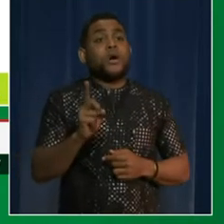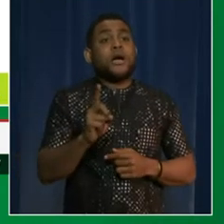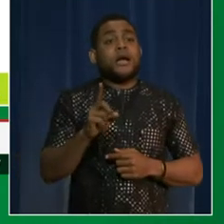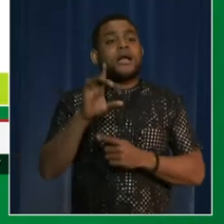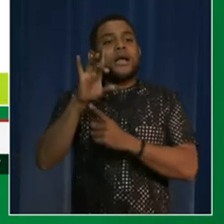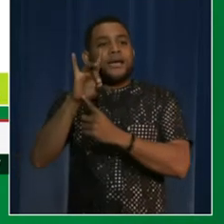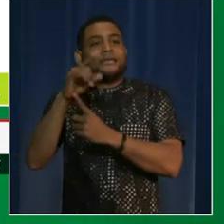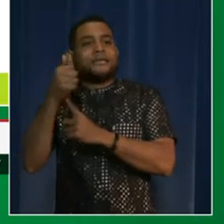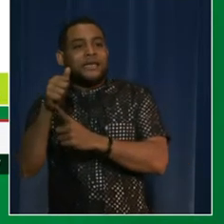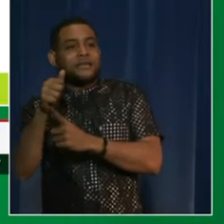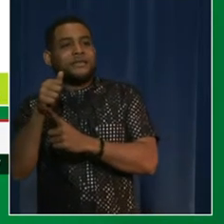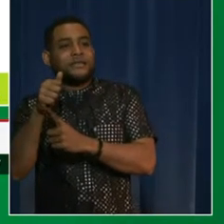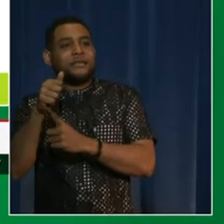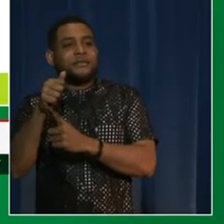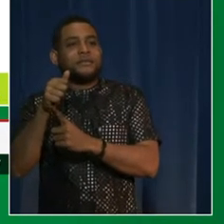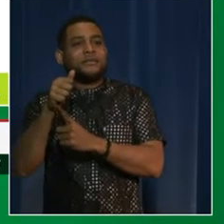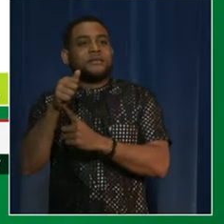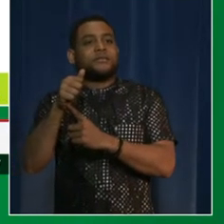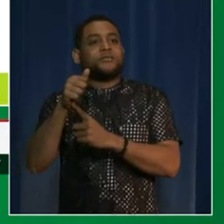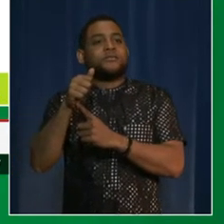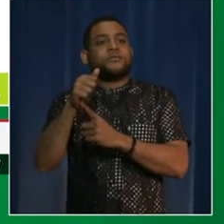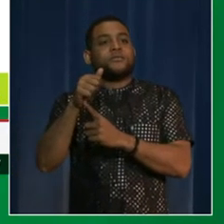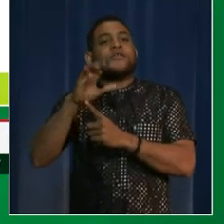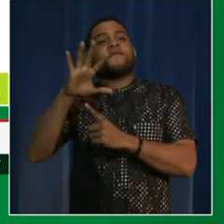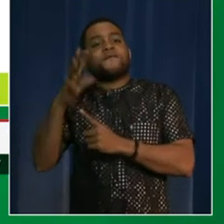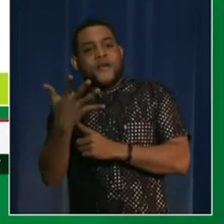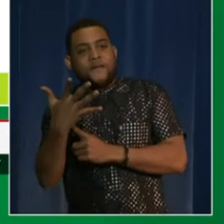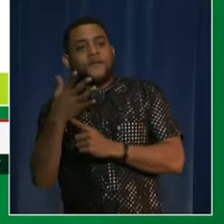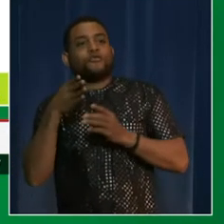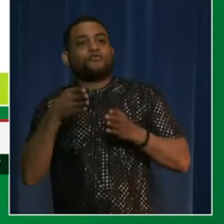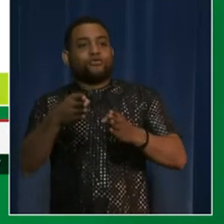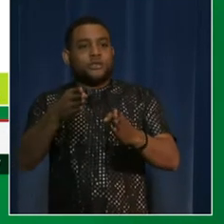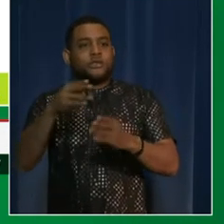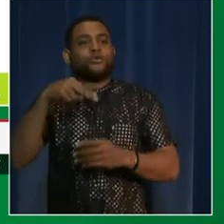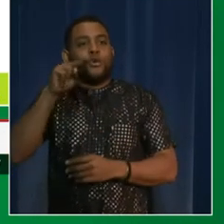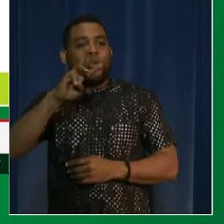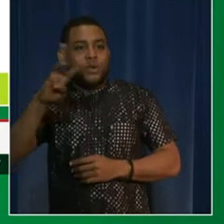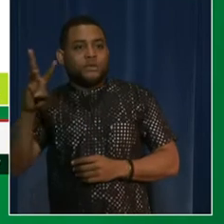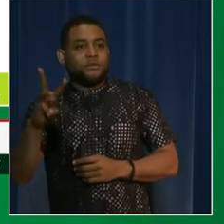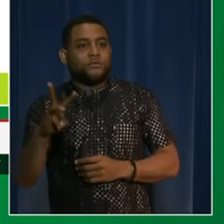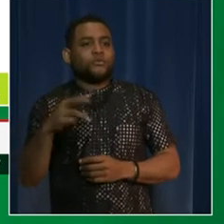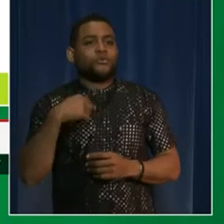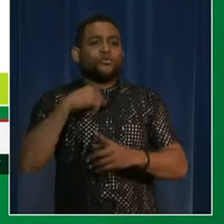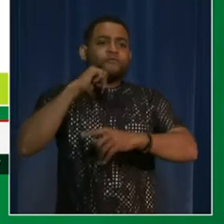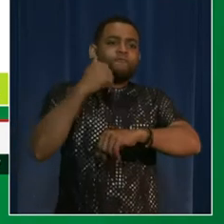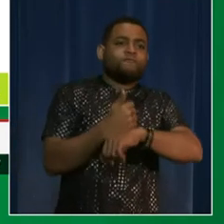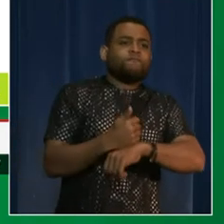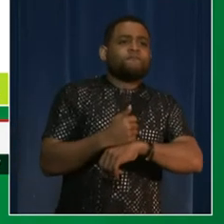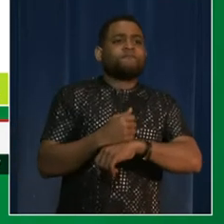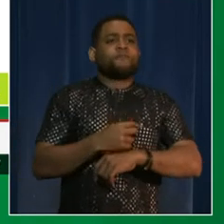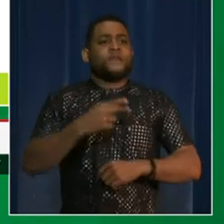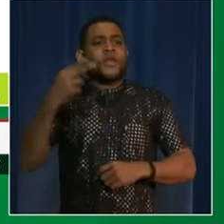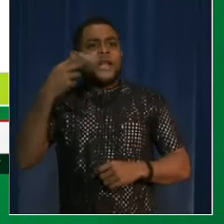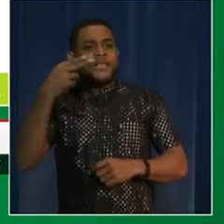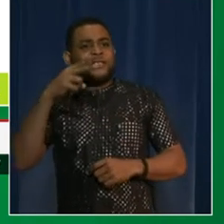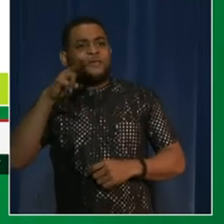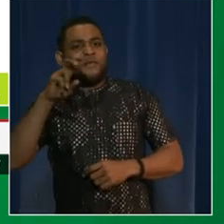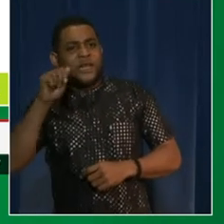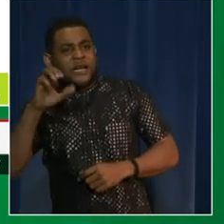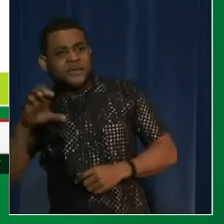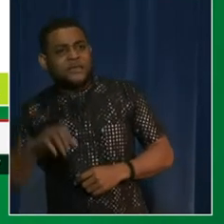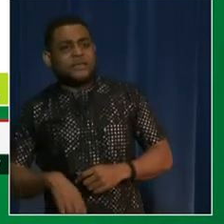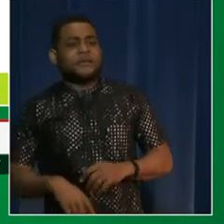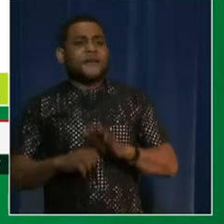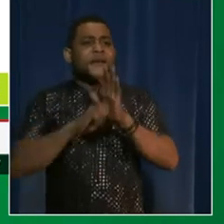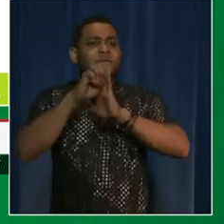the scope of this work includes replacing the elevator, installing a new HVAC system, installing exterior waterproofing,